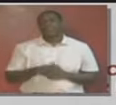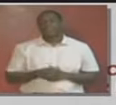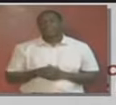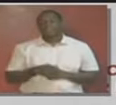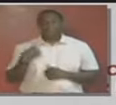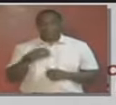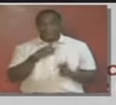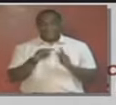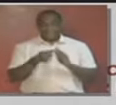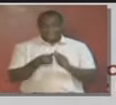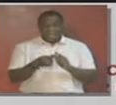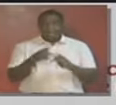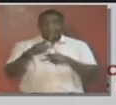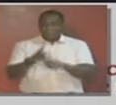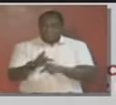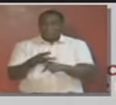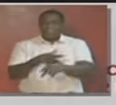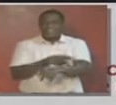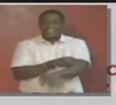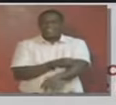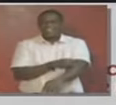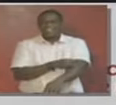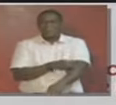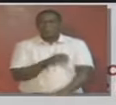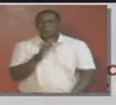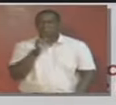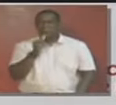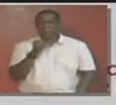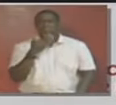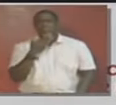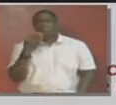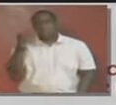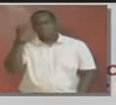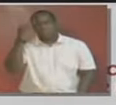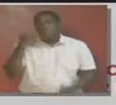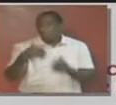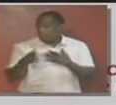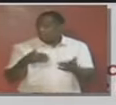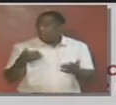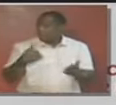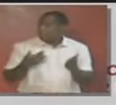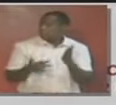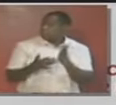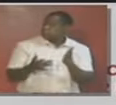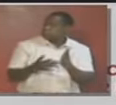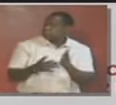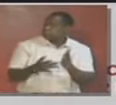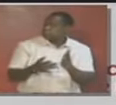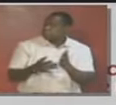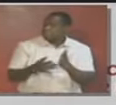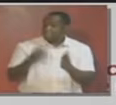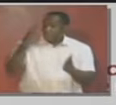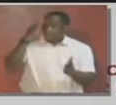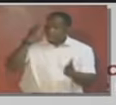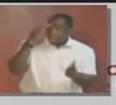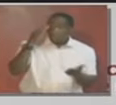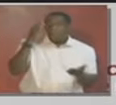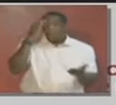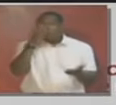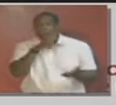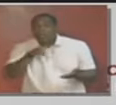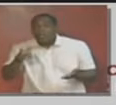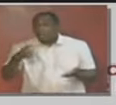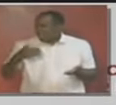doing something like that here, even if all the technical expertise and all the resources were available. This is